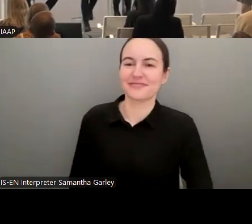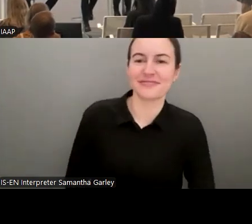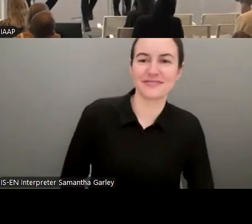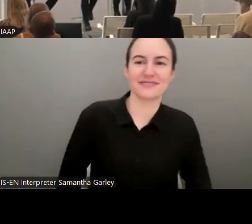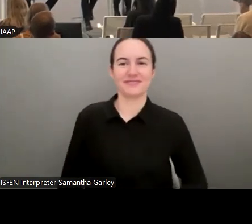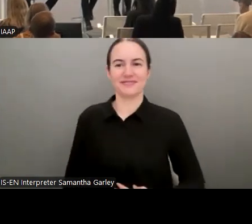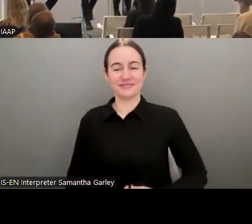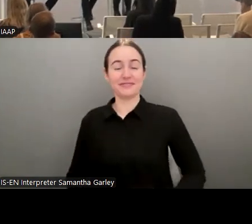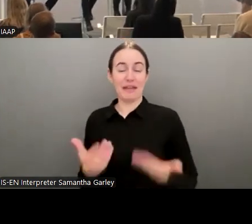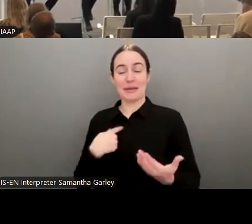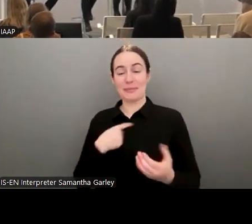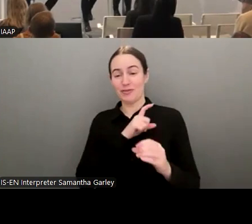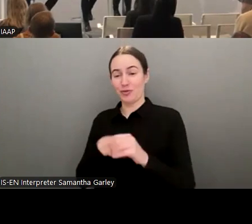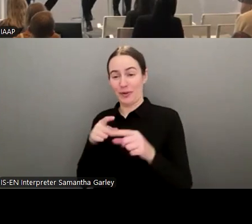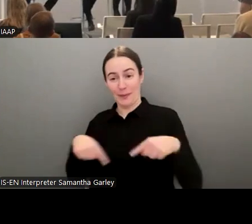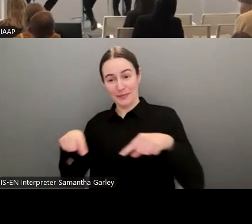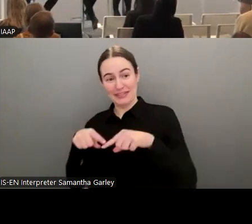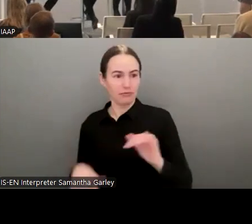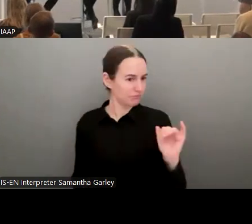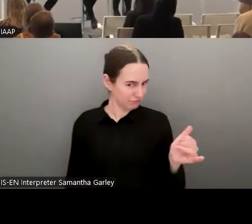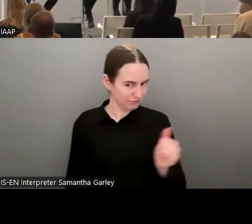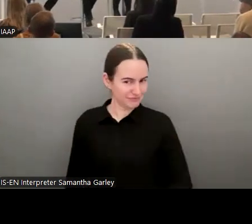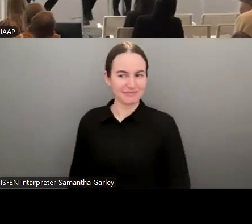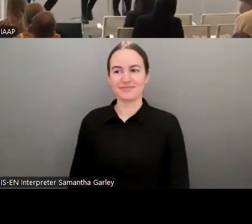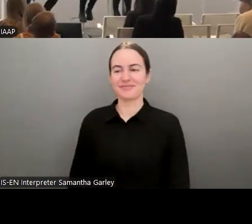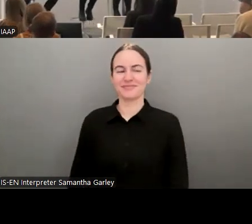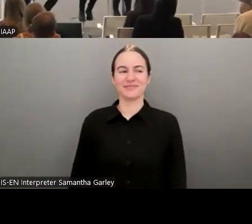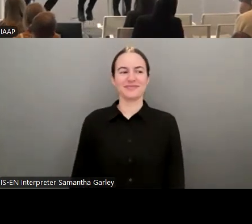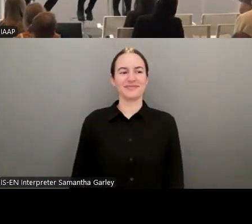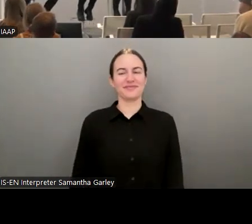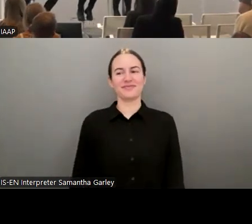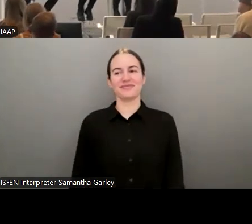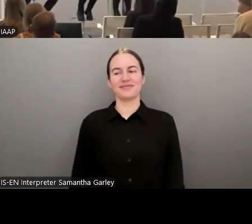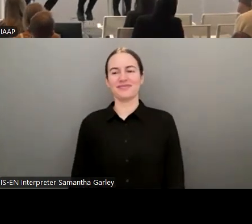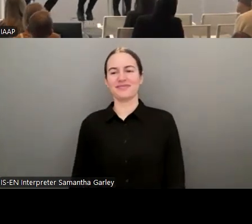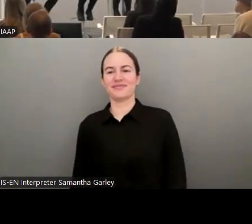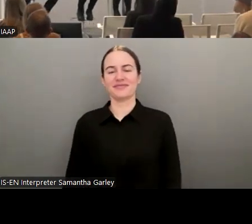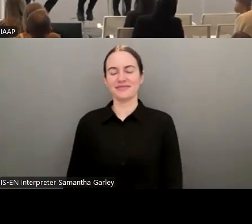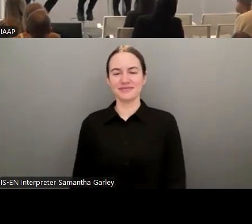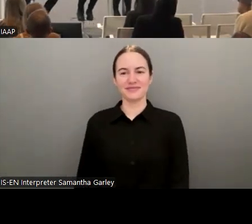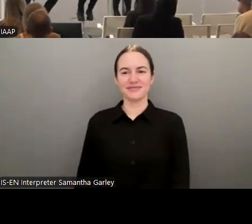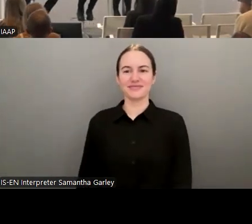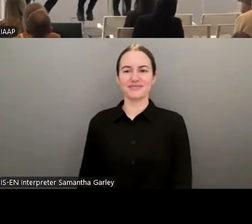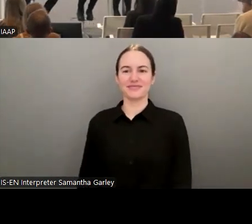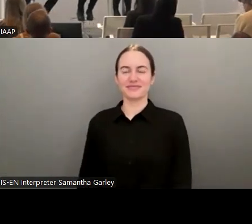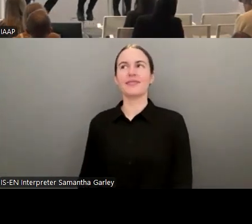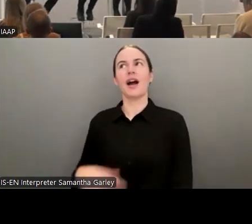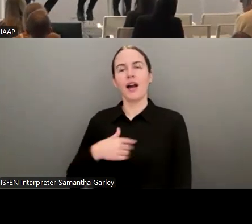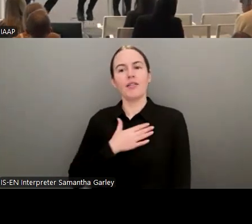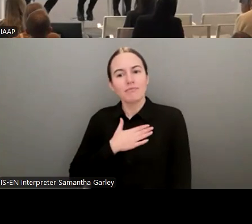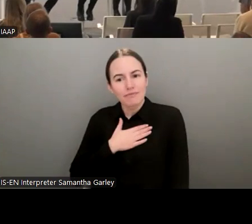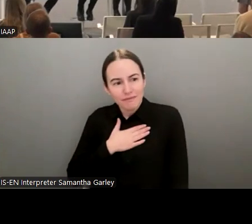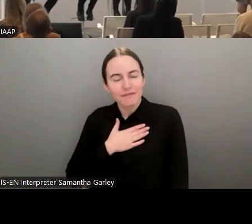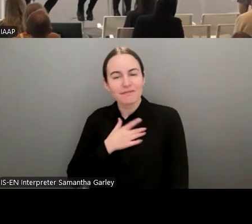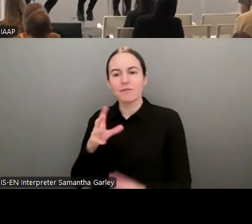Yeah, please do. But I am a big fan of those workshops which